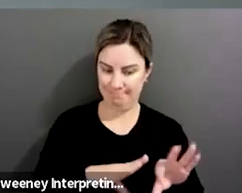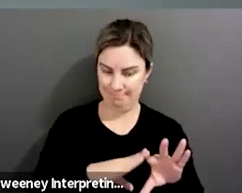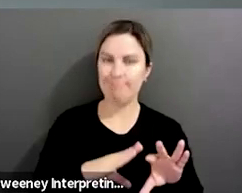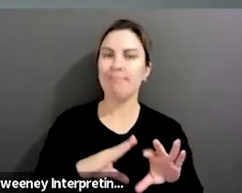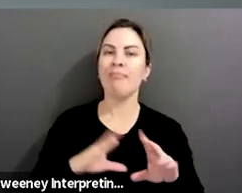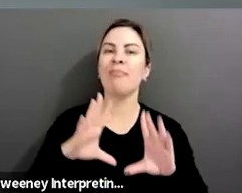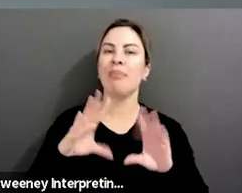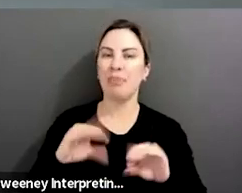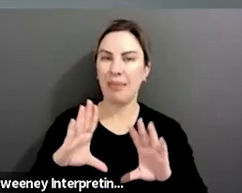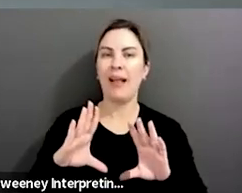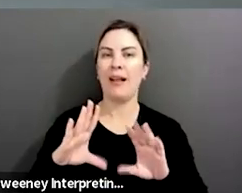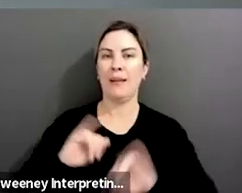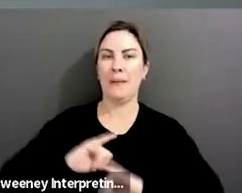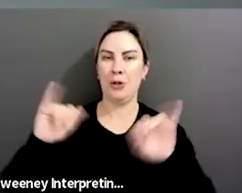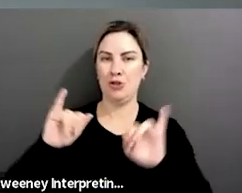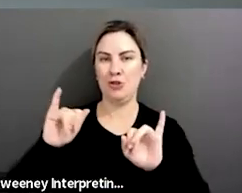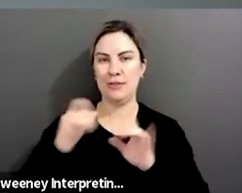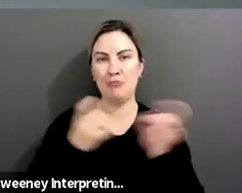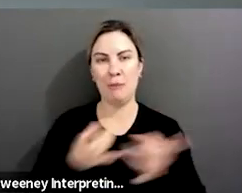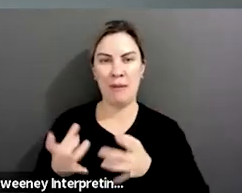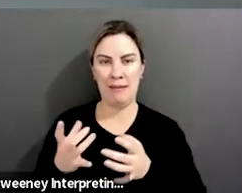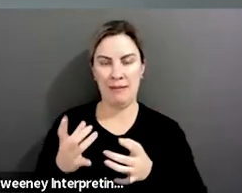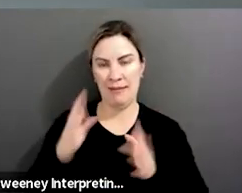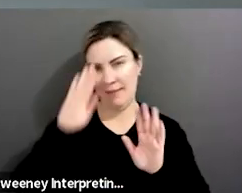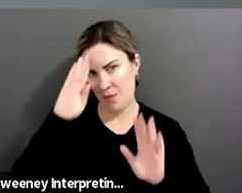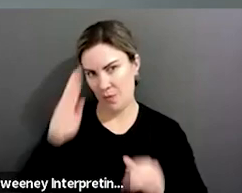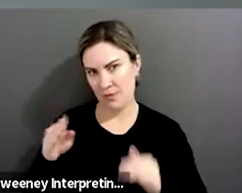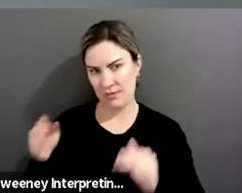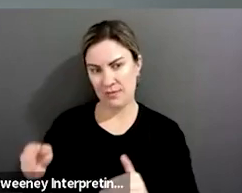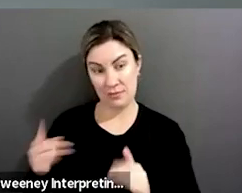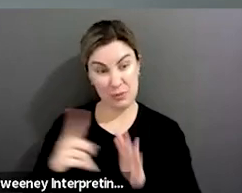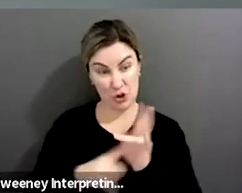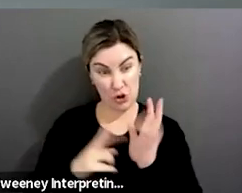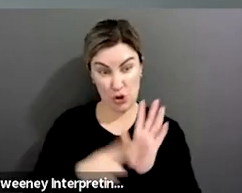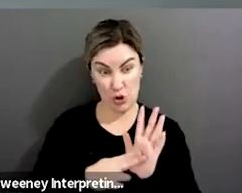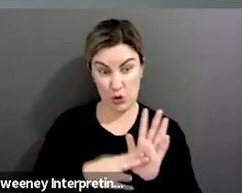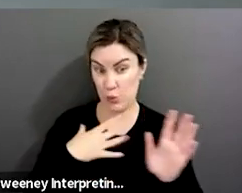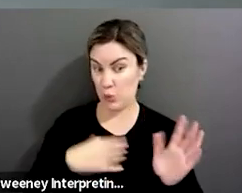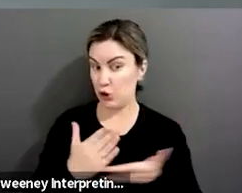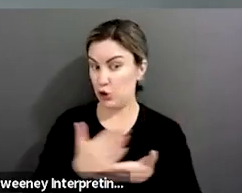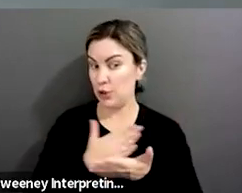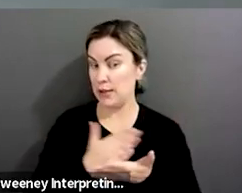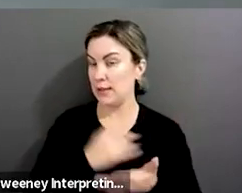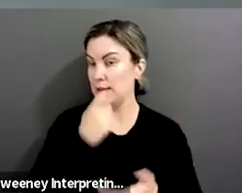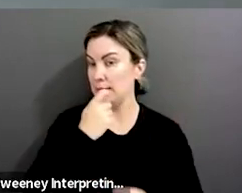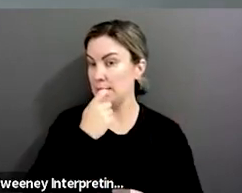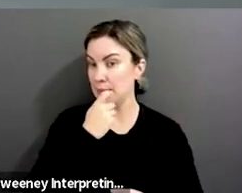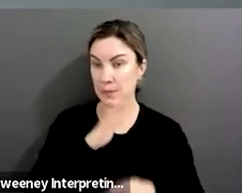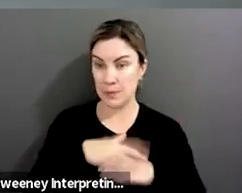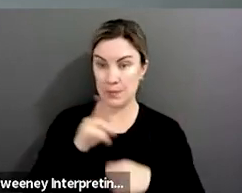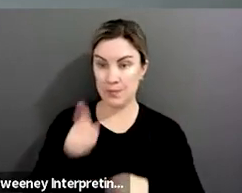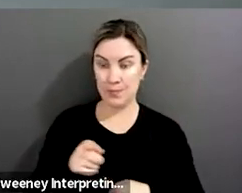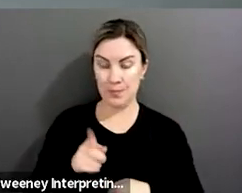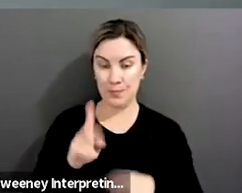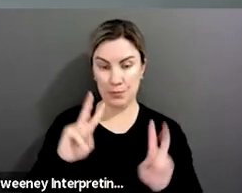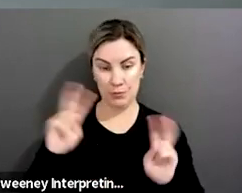our emergency preparedness and response. But John, I wonder if you want to share a little bit around